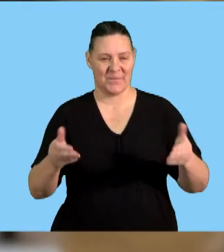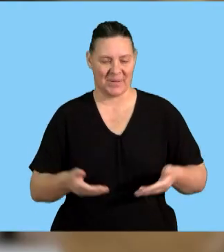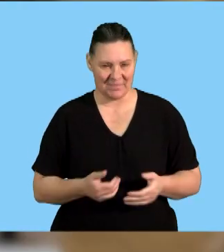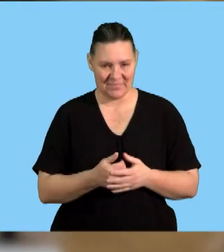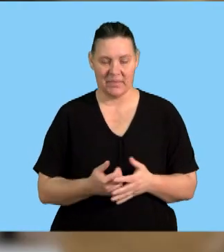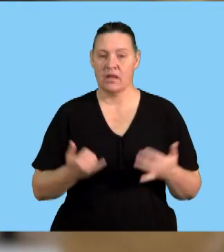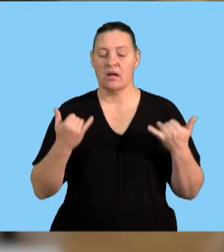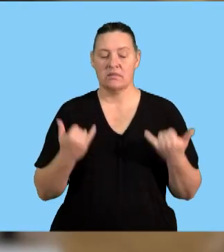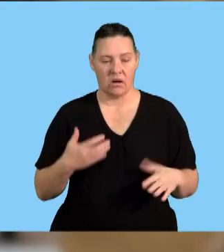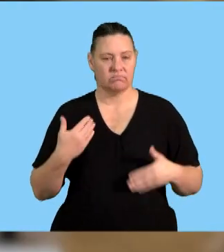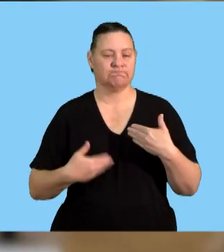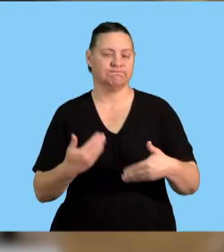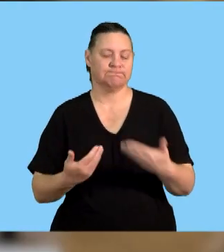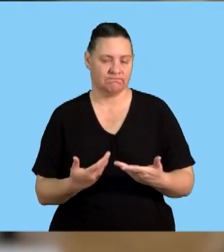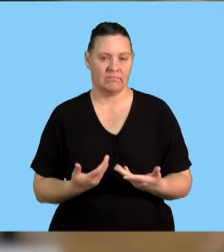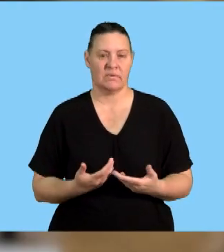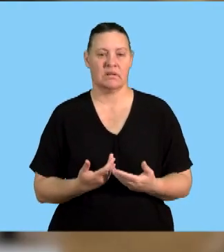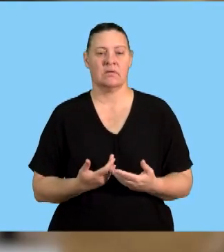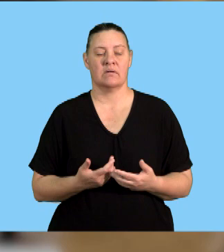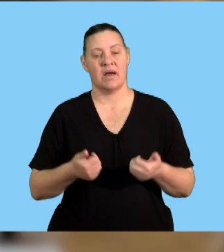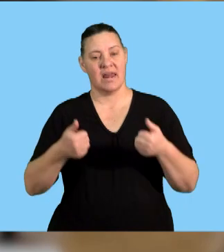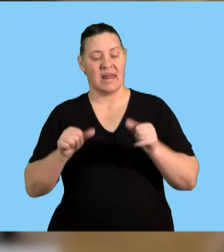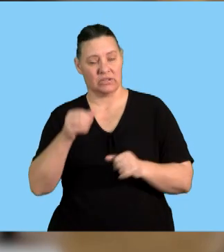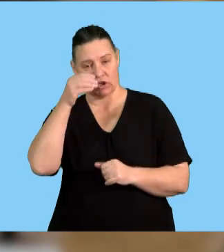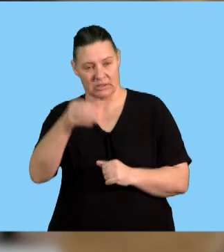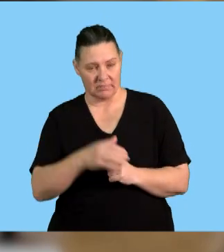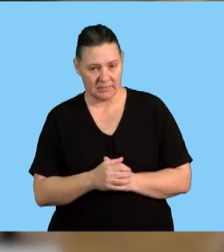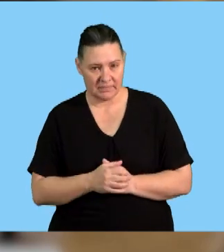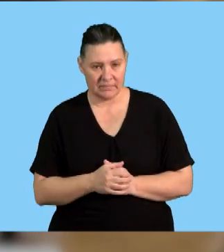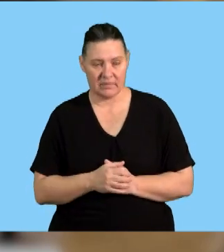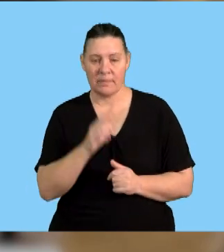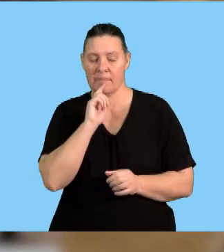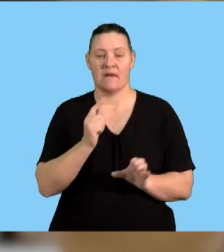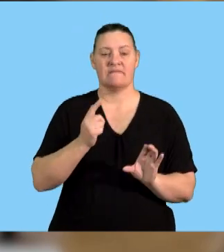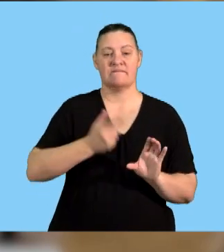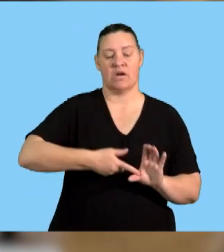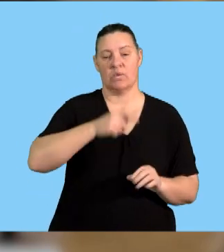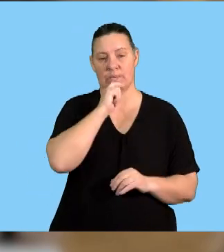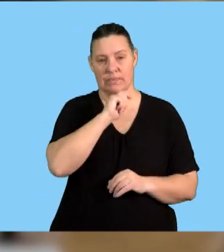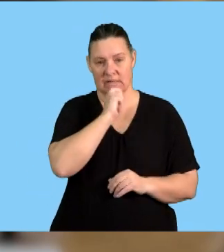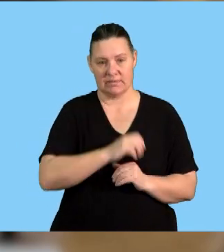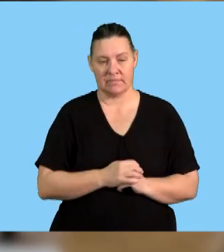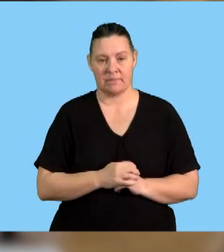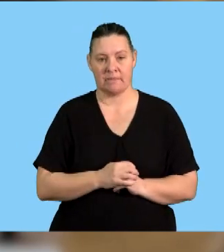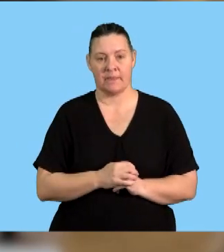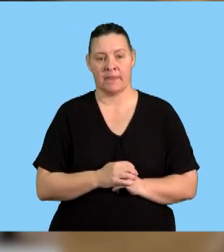Welcome back. Now let us carry on with our next concept, which is fuel